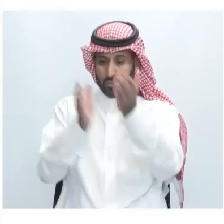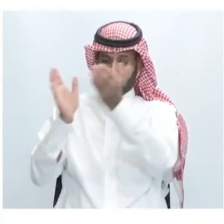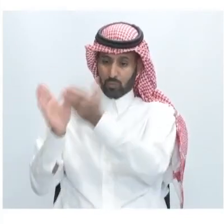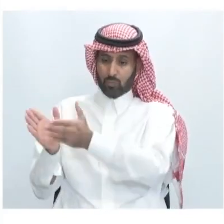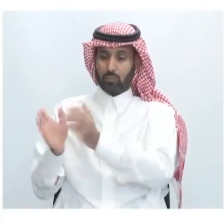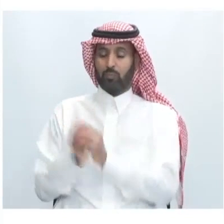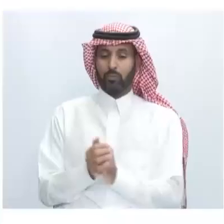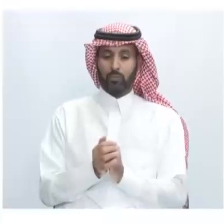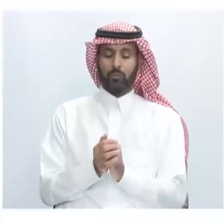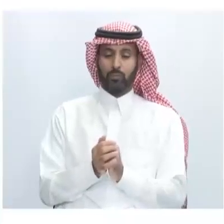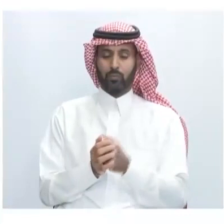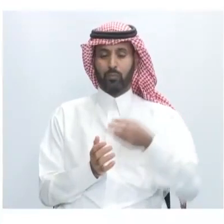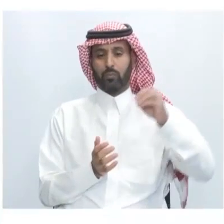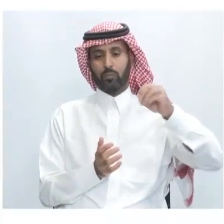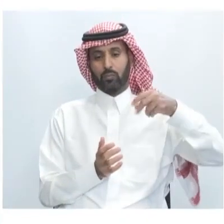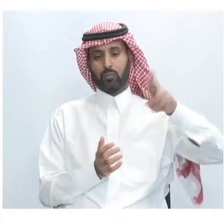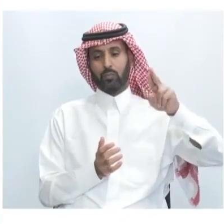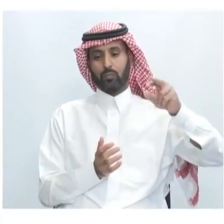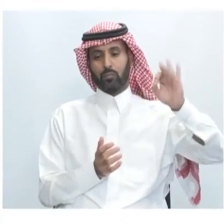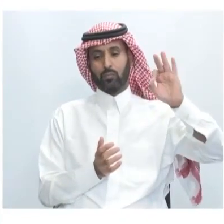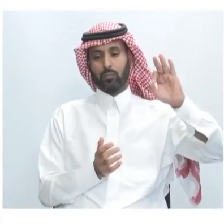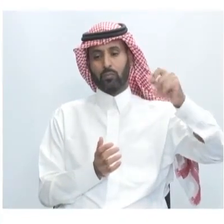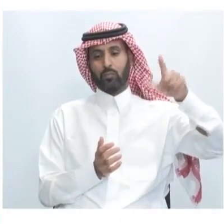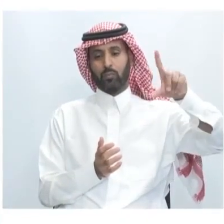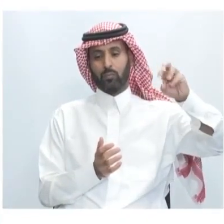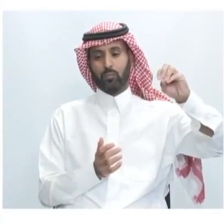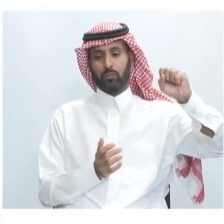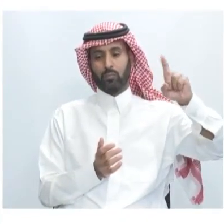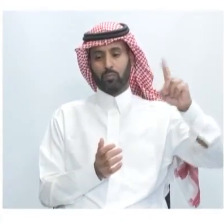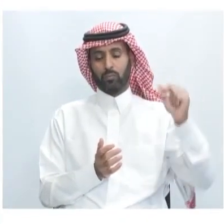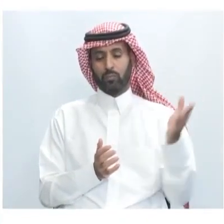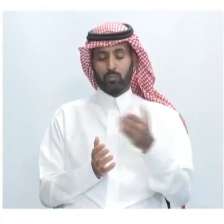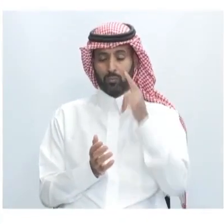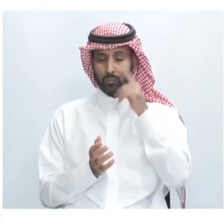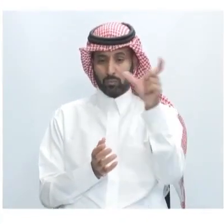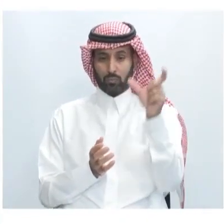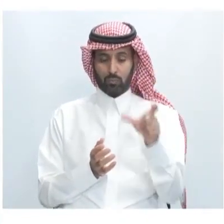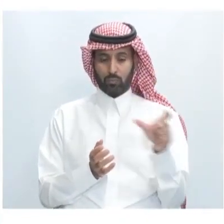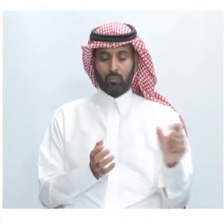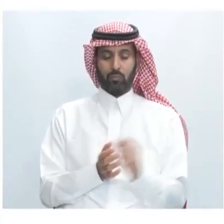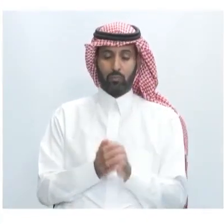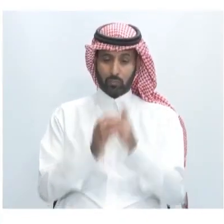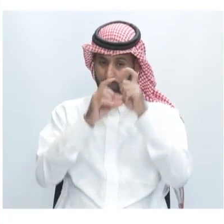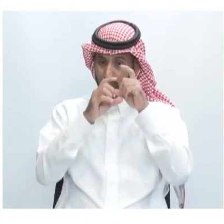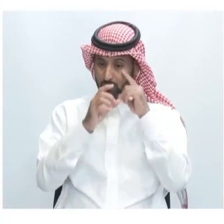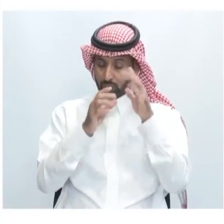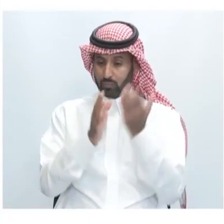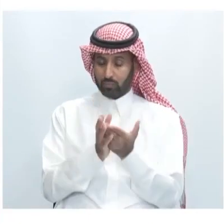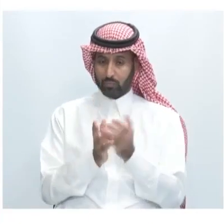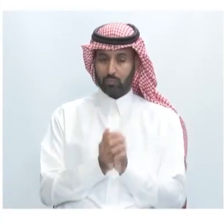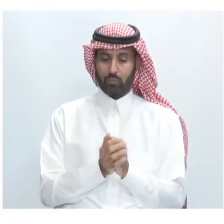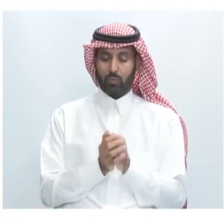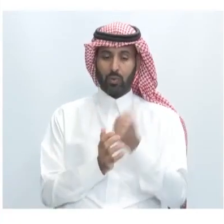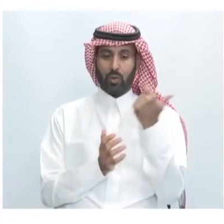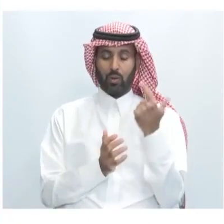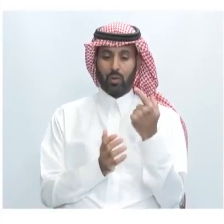is offloading them. So complete each sentence with one of the words shown from the pictures on page 70. We